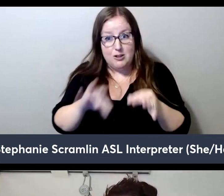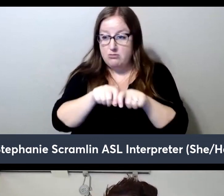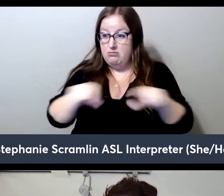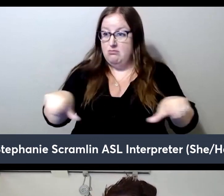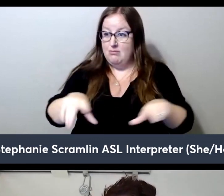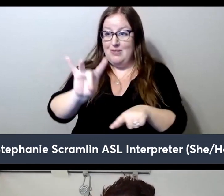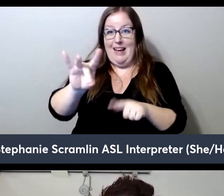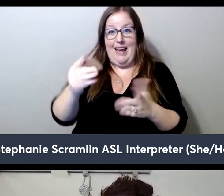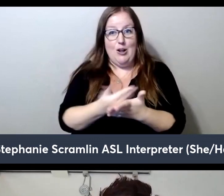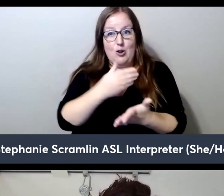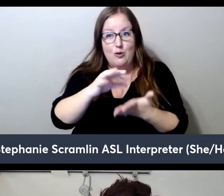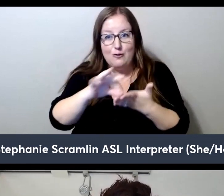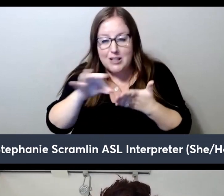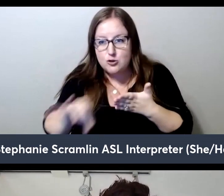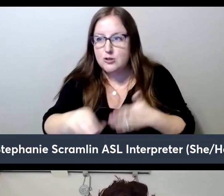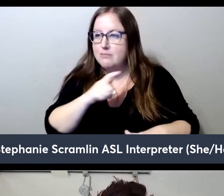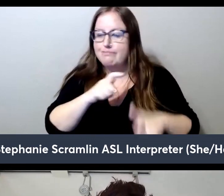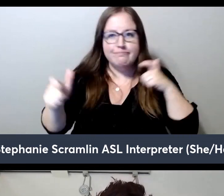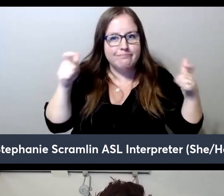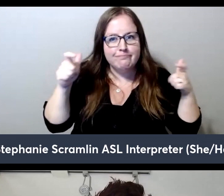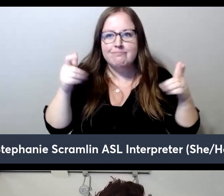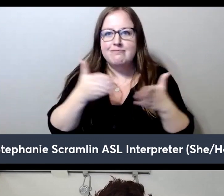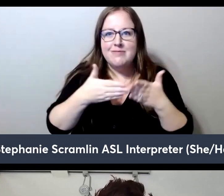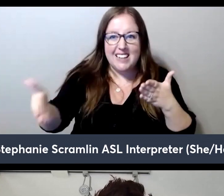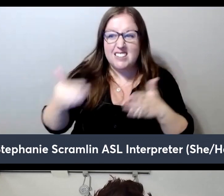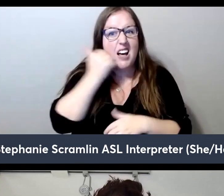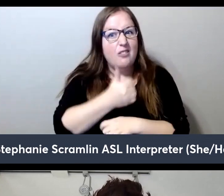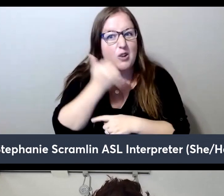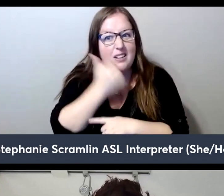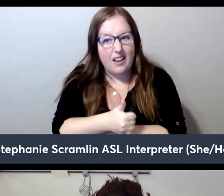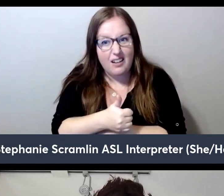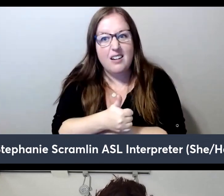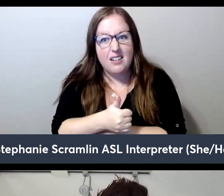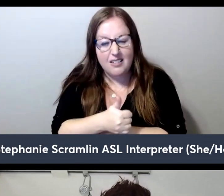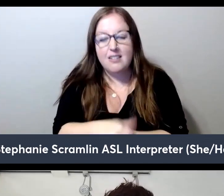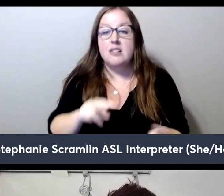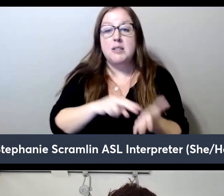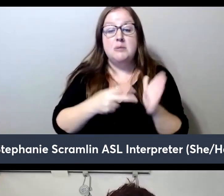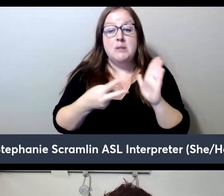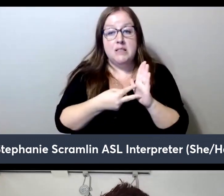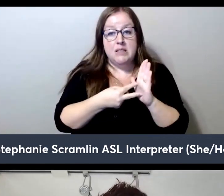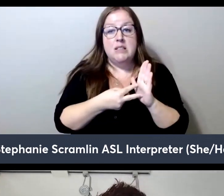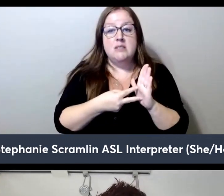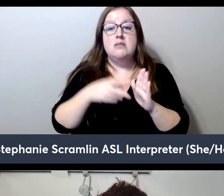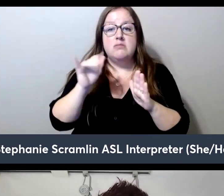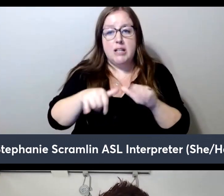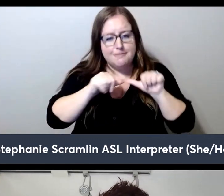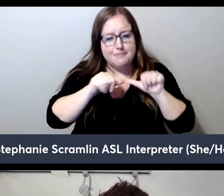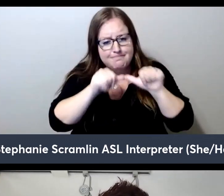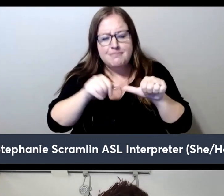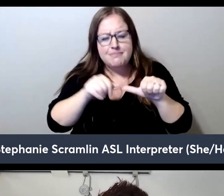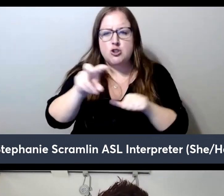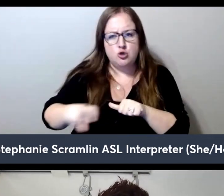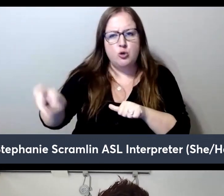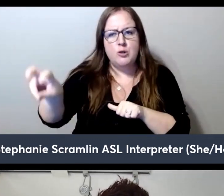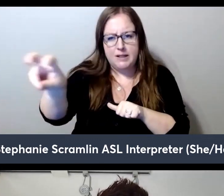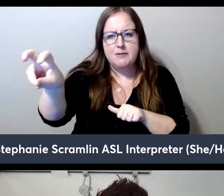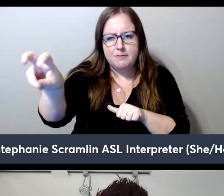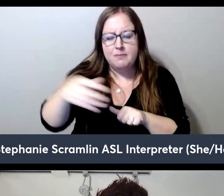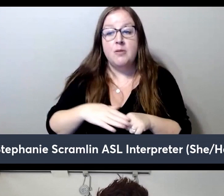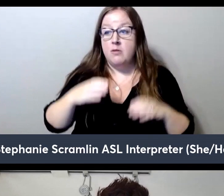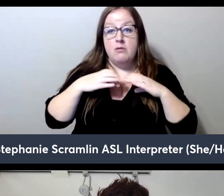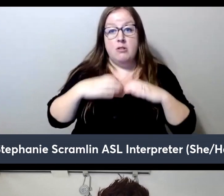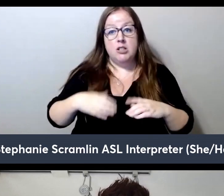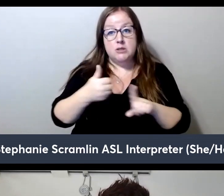8 new significant features and services per day, right? And this is an ongoing journey. So because